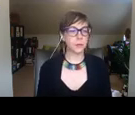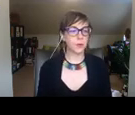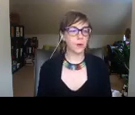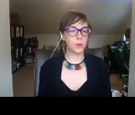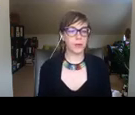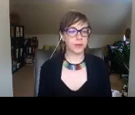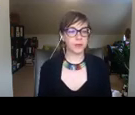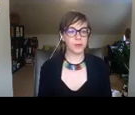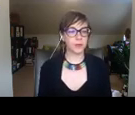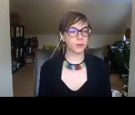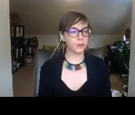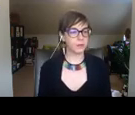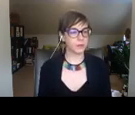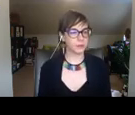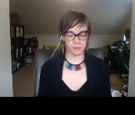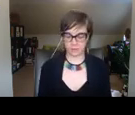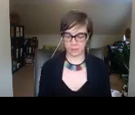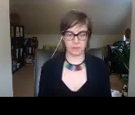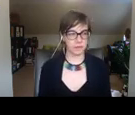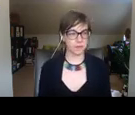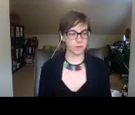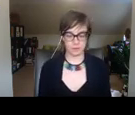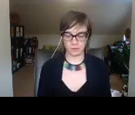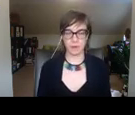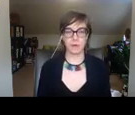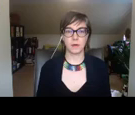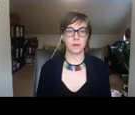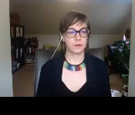This is what we're going to